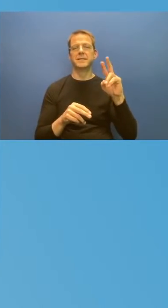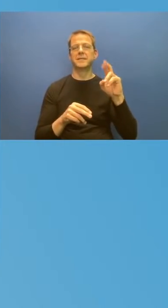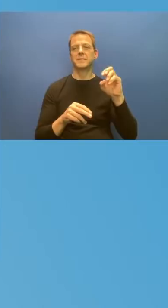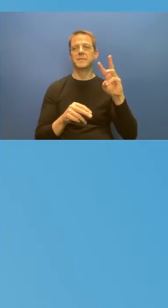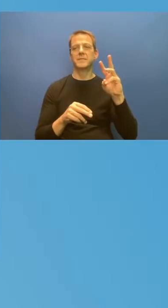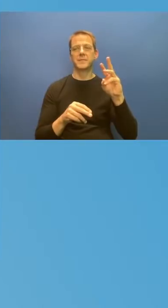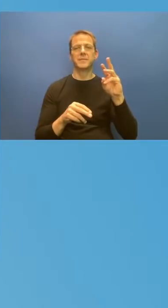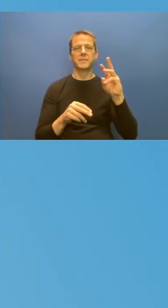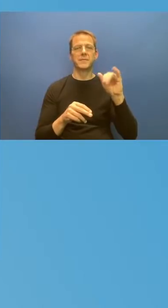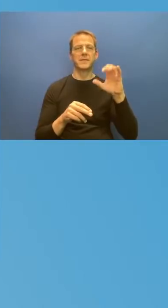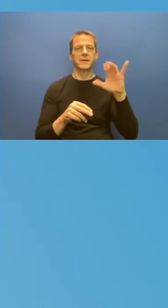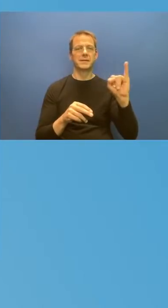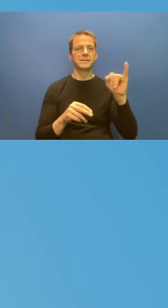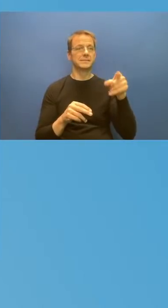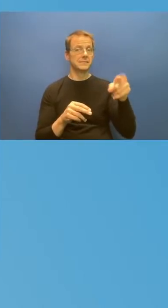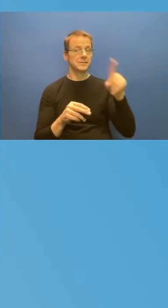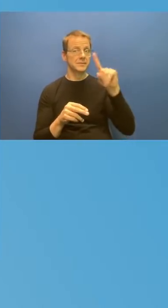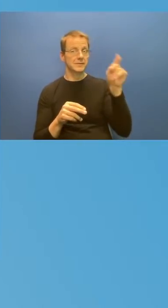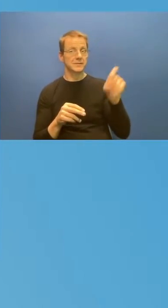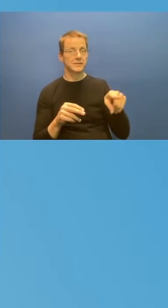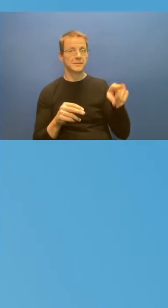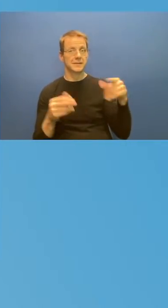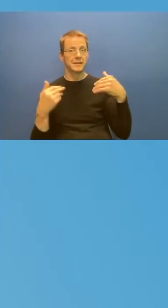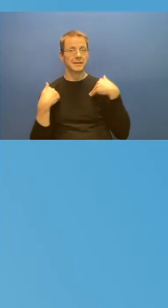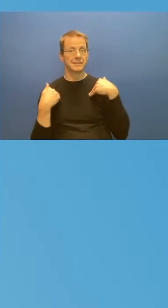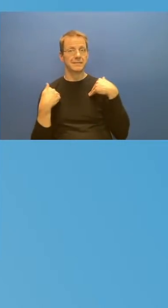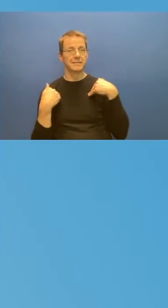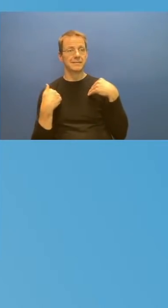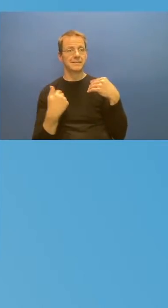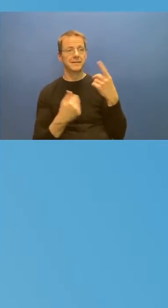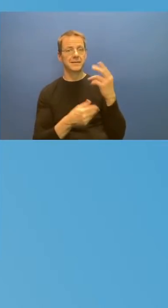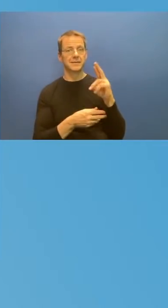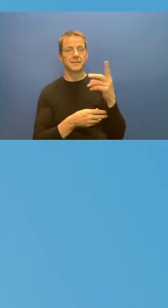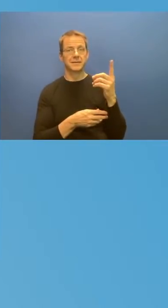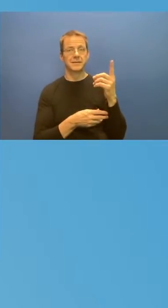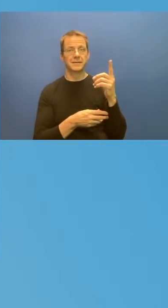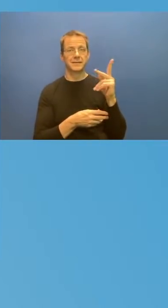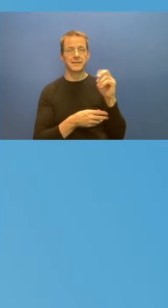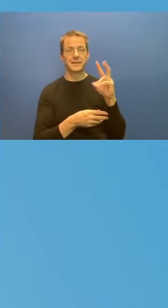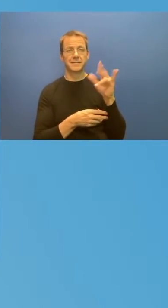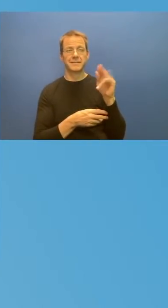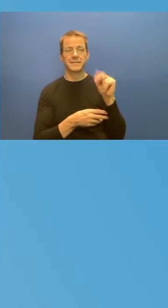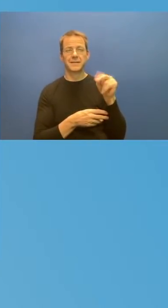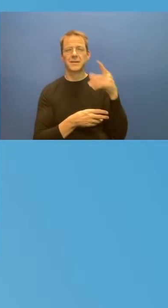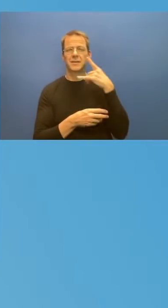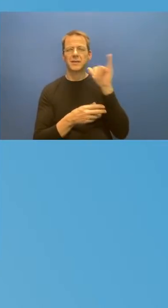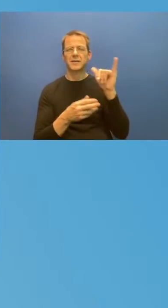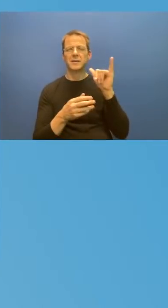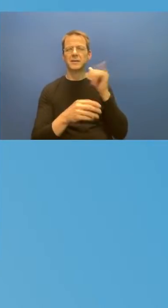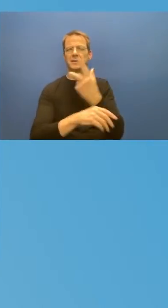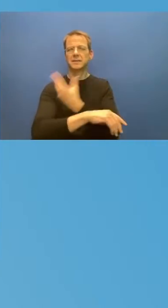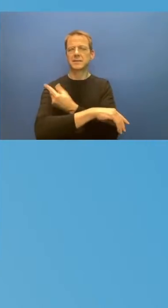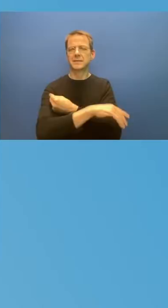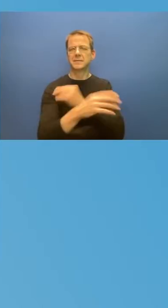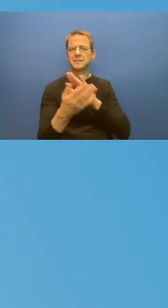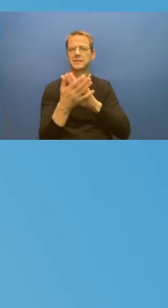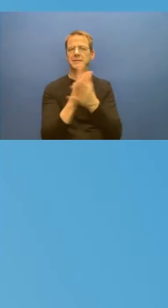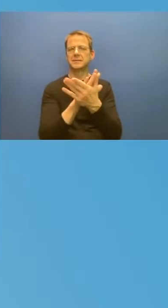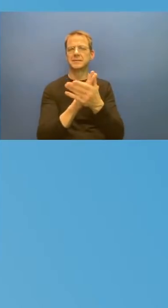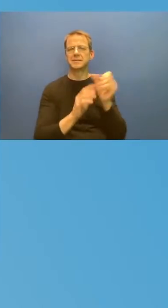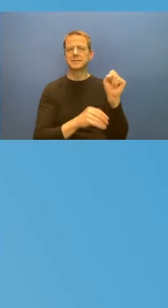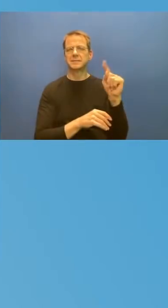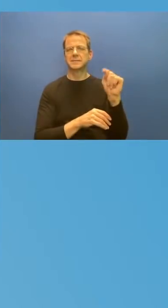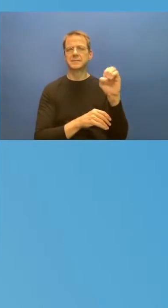like now? Is there anything on preparation? Because last year I thought that by this